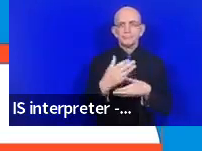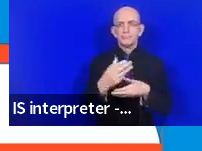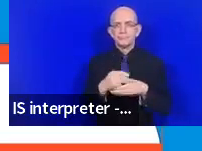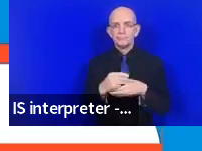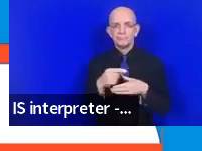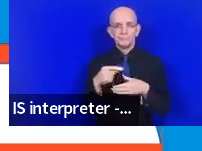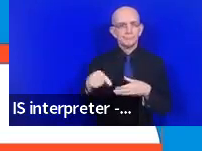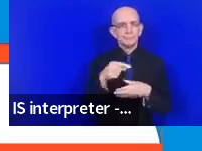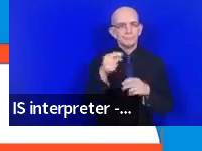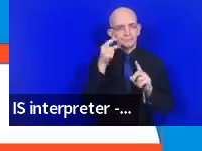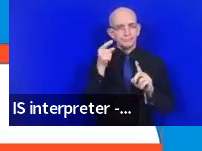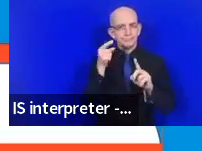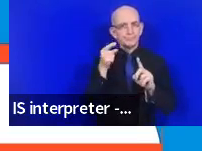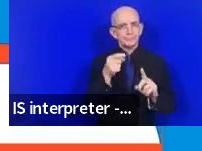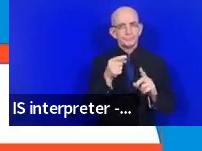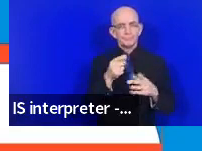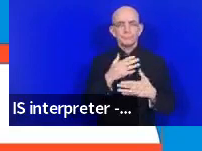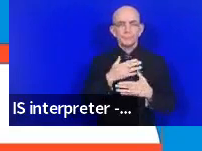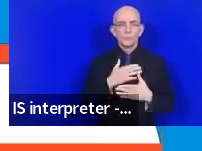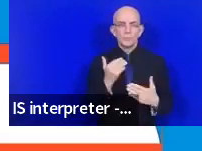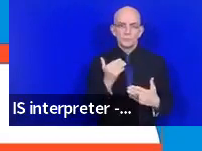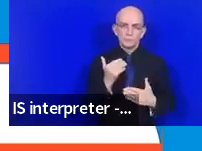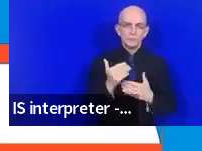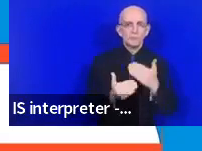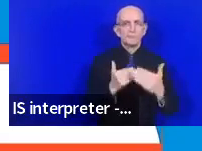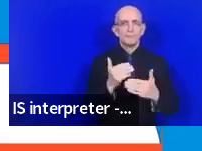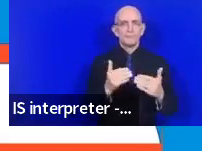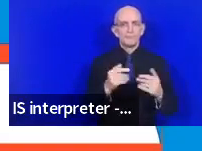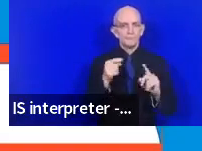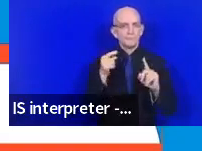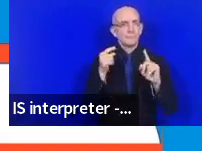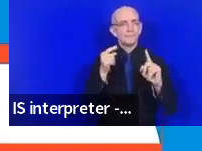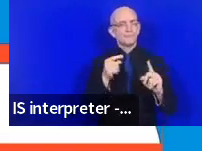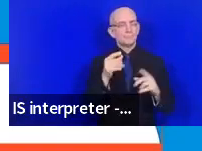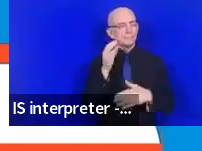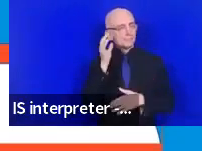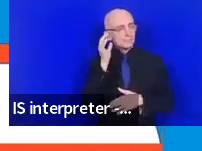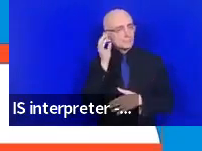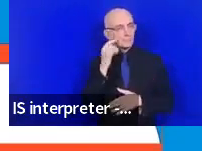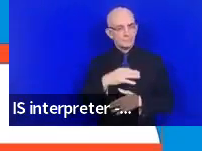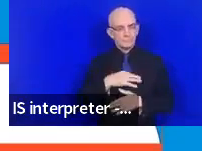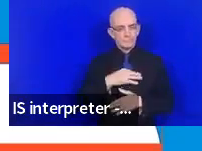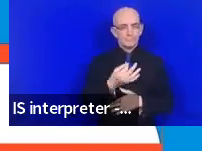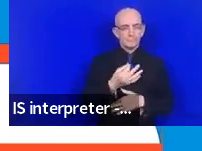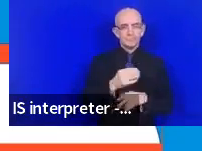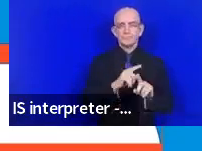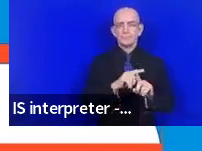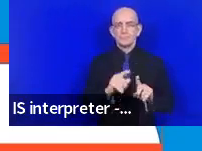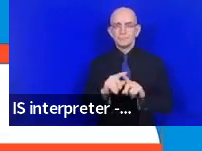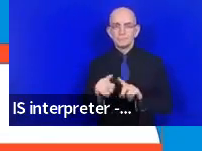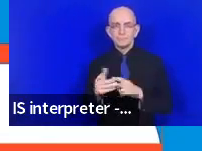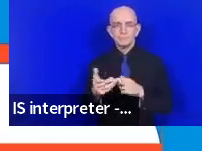multi-stakeholder process that seeks to accelerate progress toward gender equality